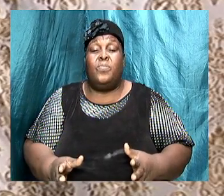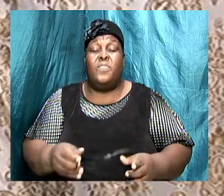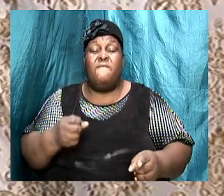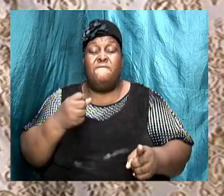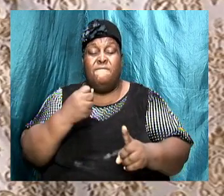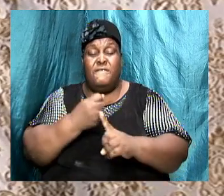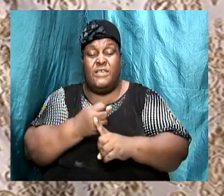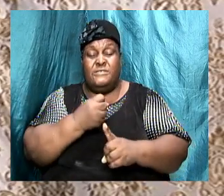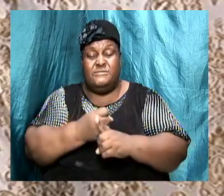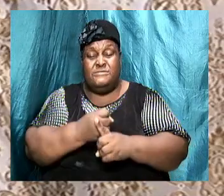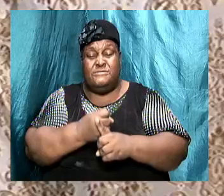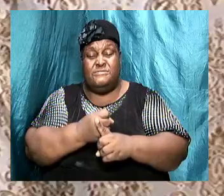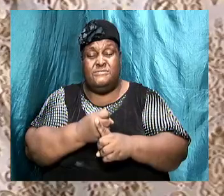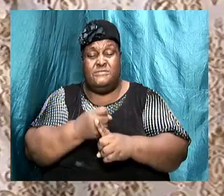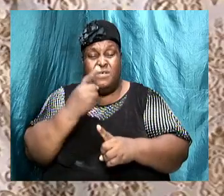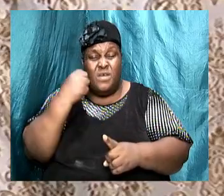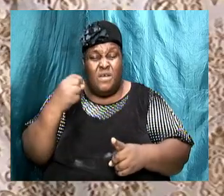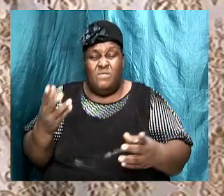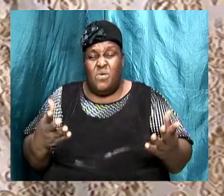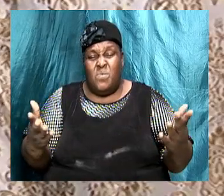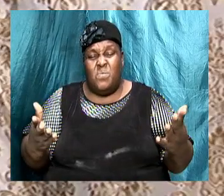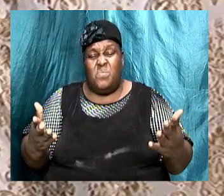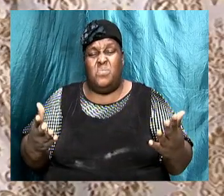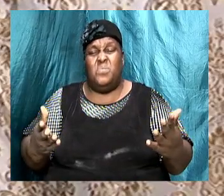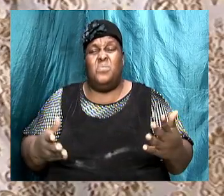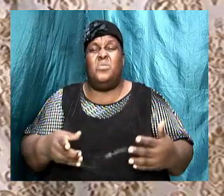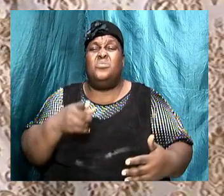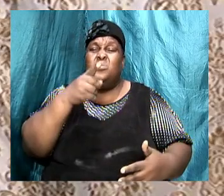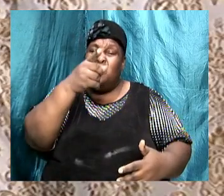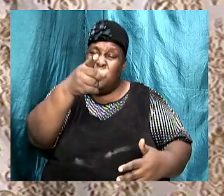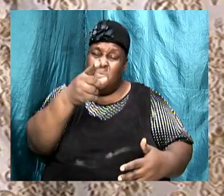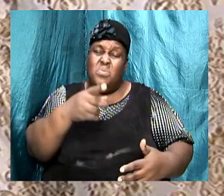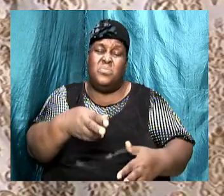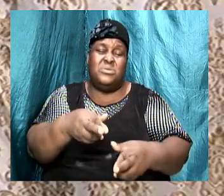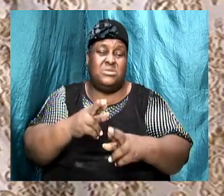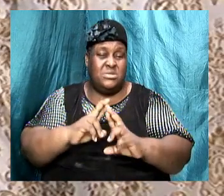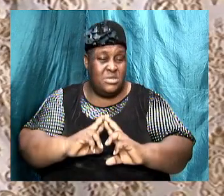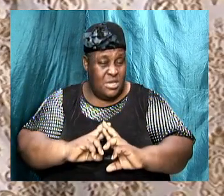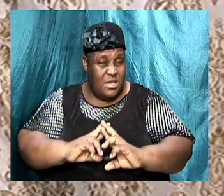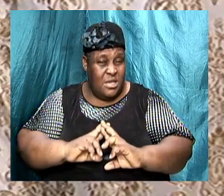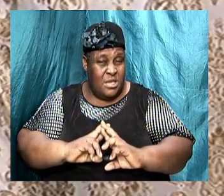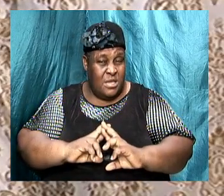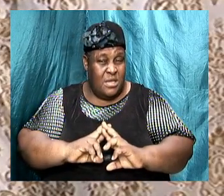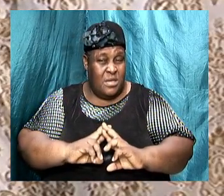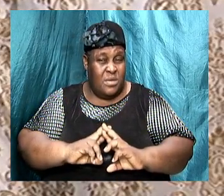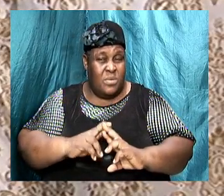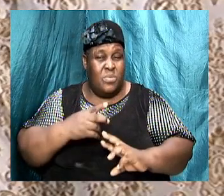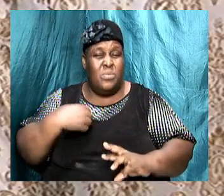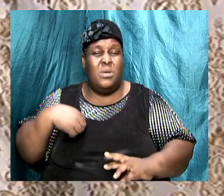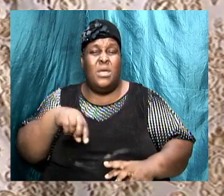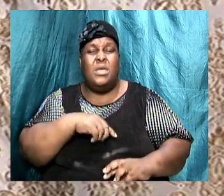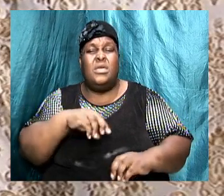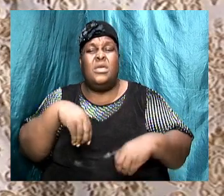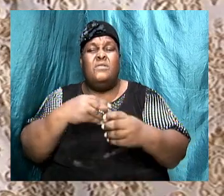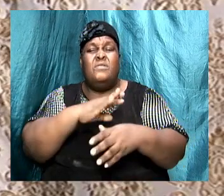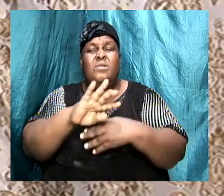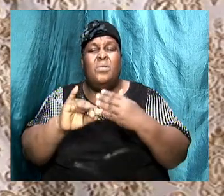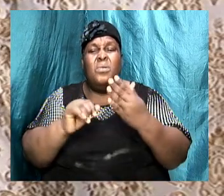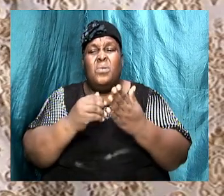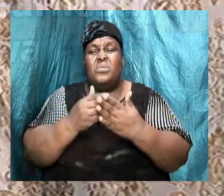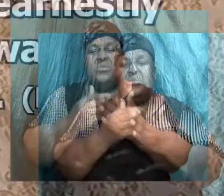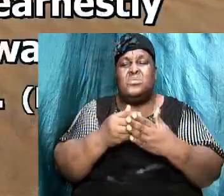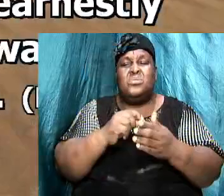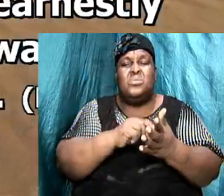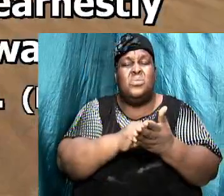fight for what they have received. He said, "Beloved, when I gave all diligence to write unto